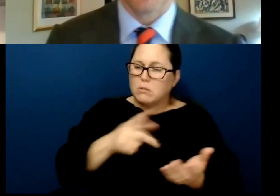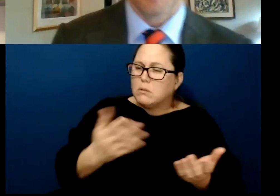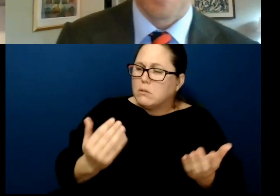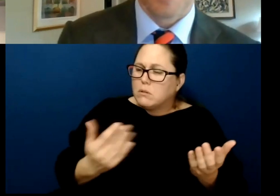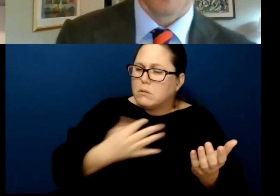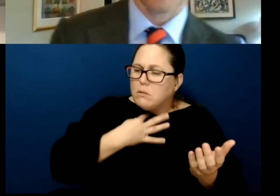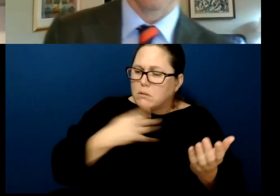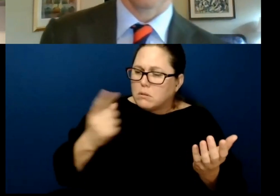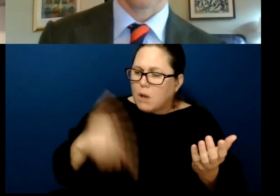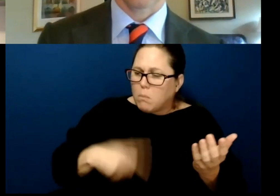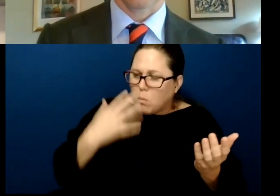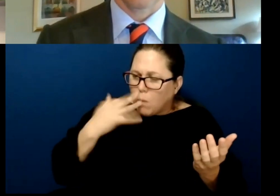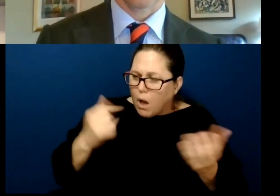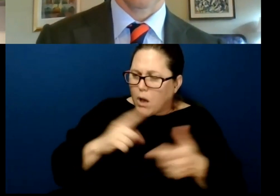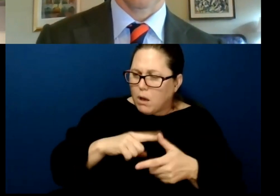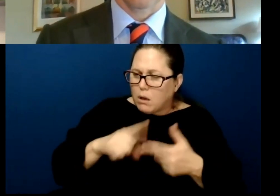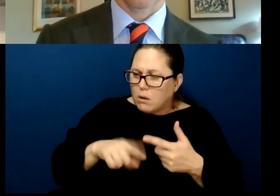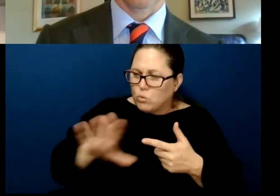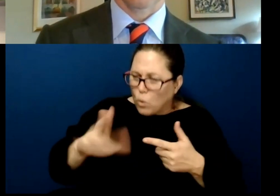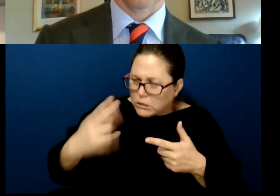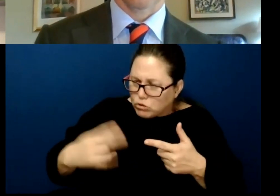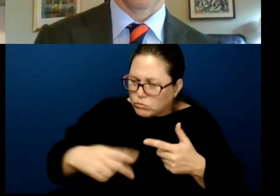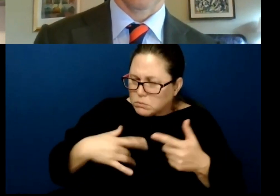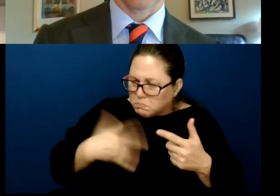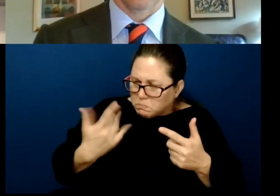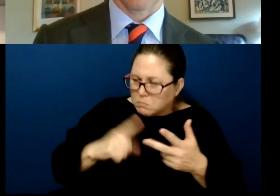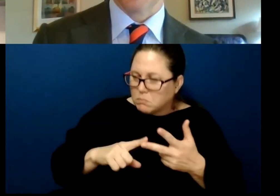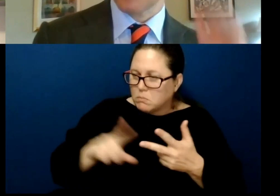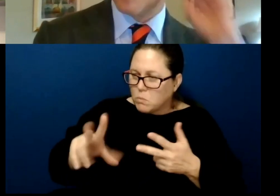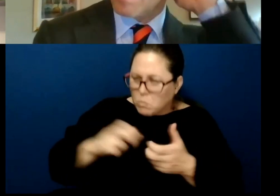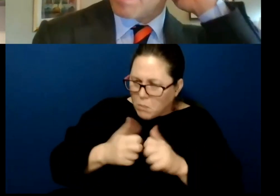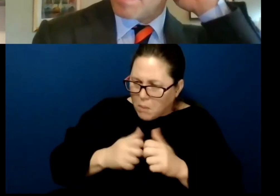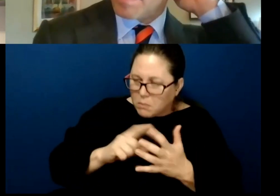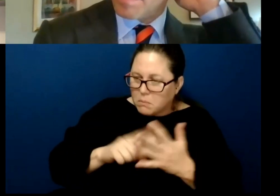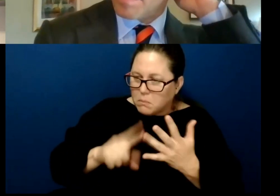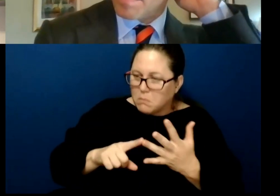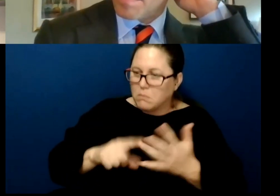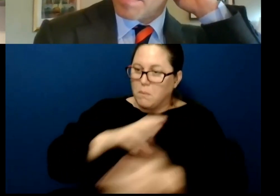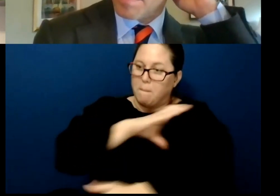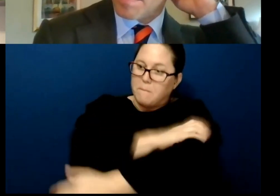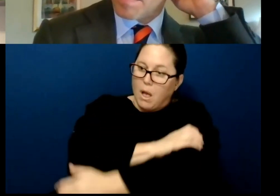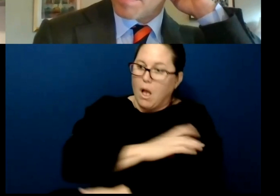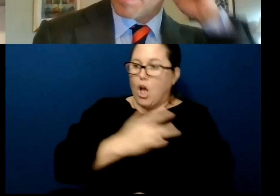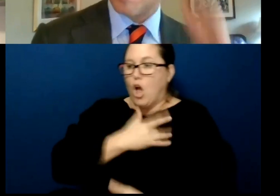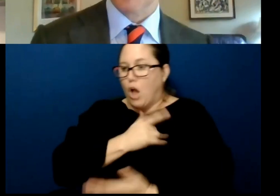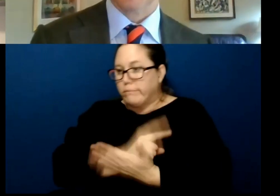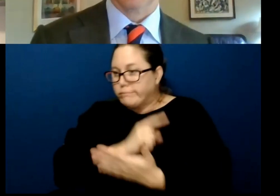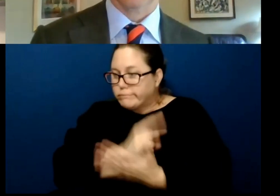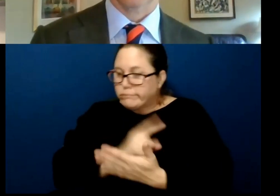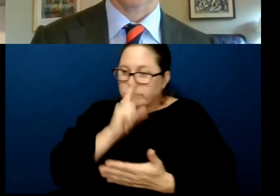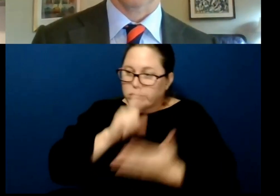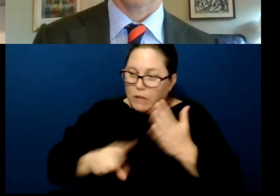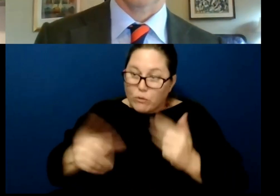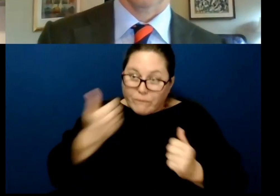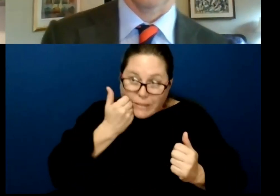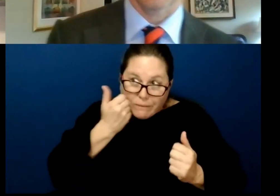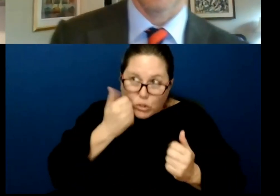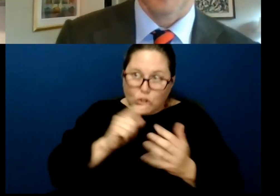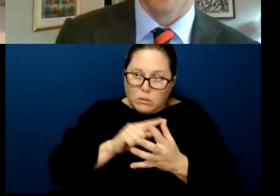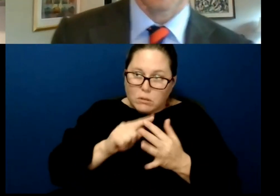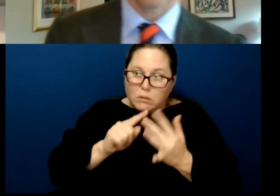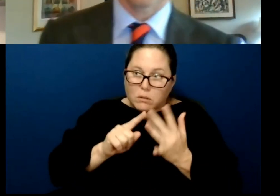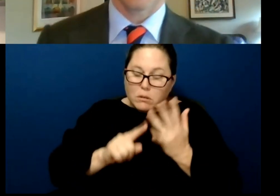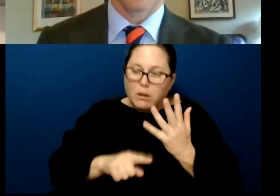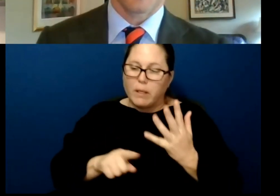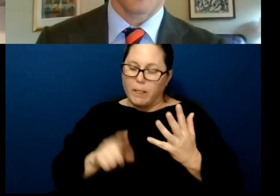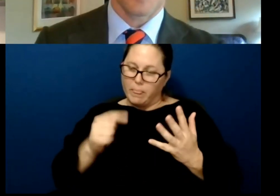history? What kind of medical problems do you have? What are your vital signs right now? Is your heart rate high? Do you have a fever? And then I